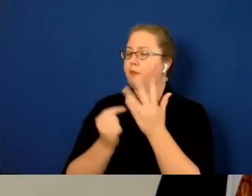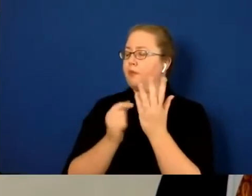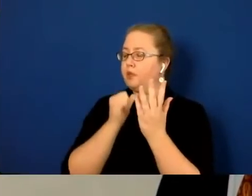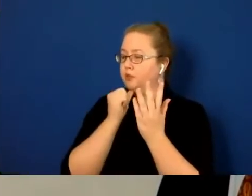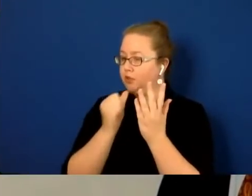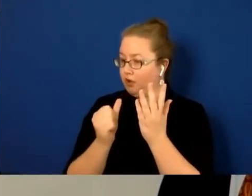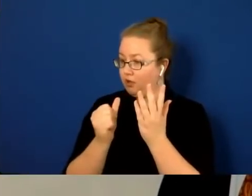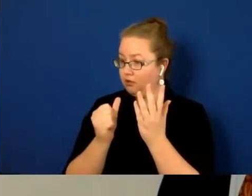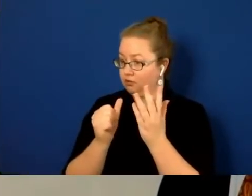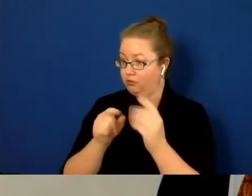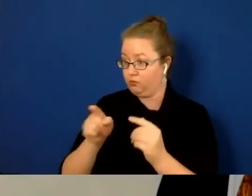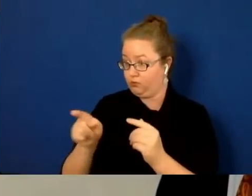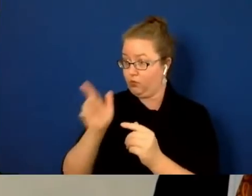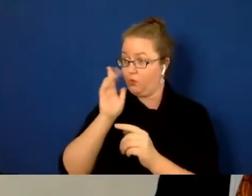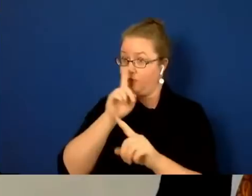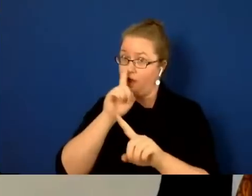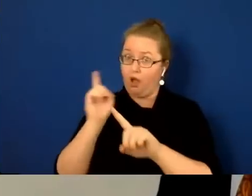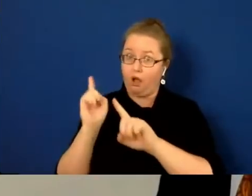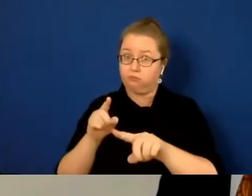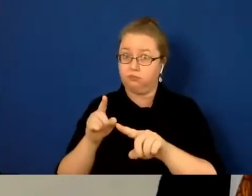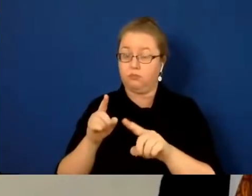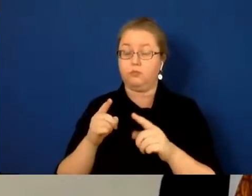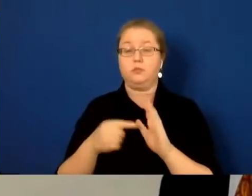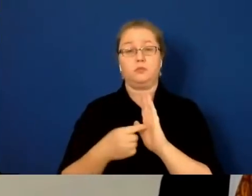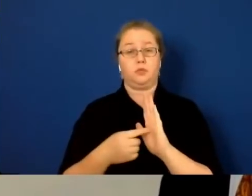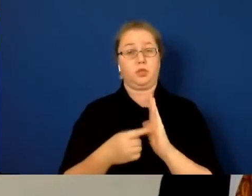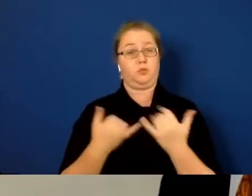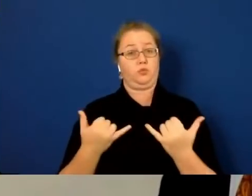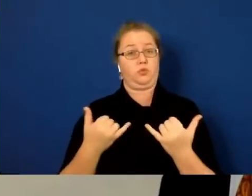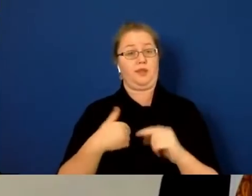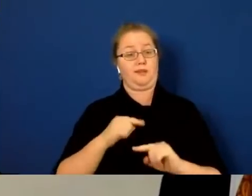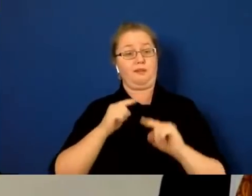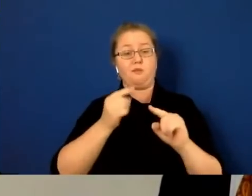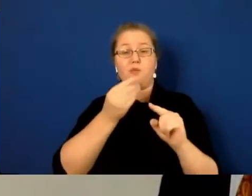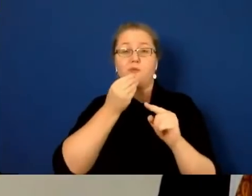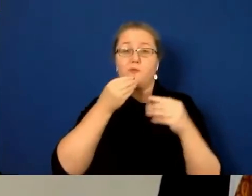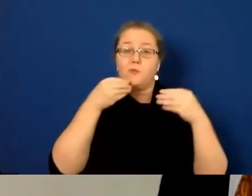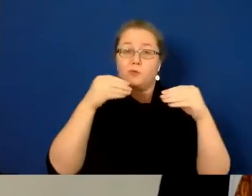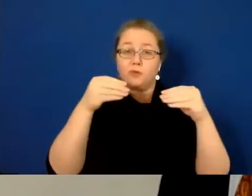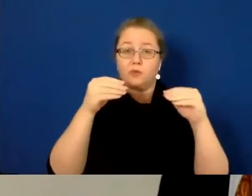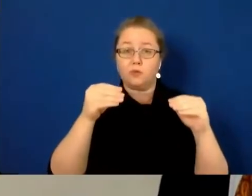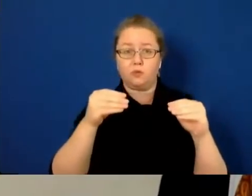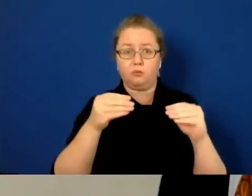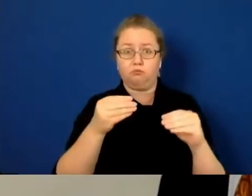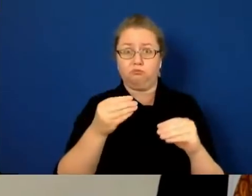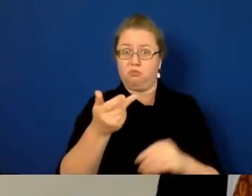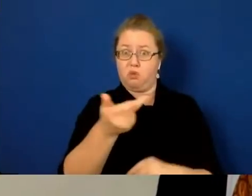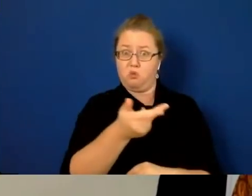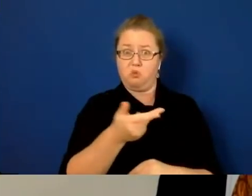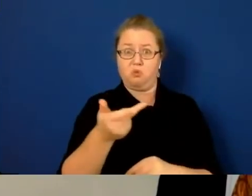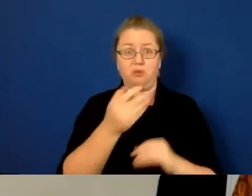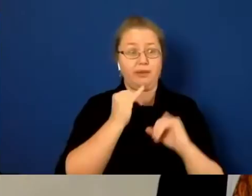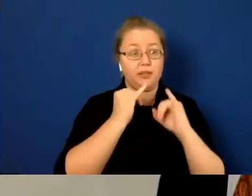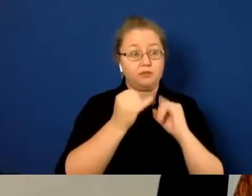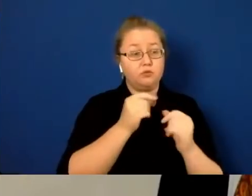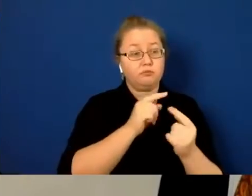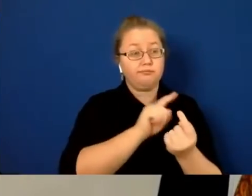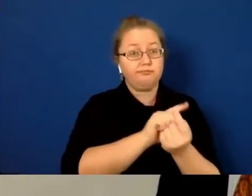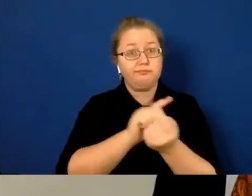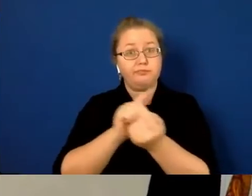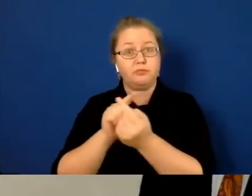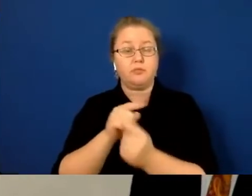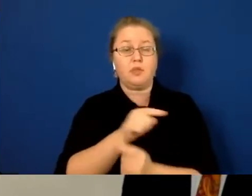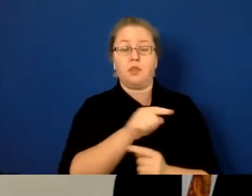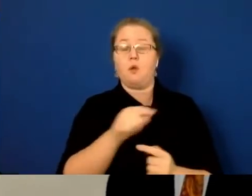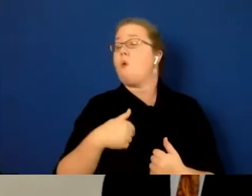those facilities and retail places should be using all of the layers of protection, and that includes wearing a mask when you